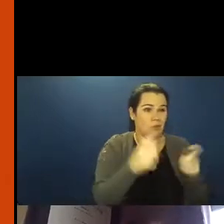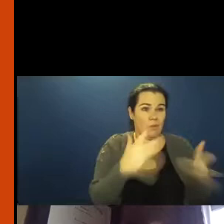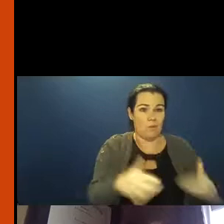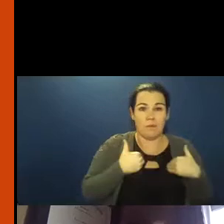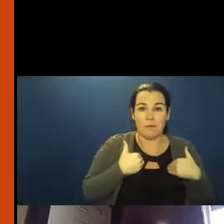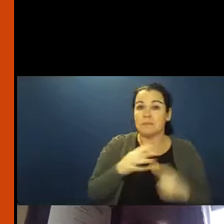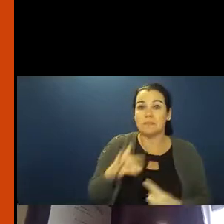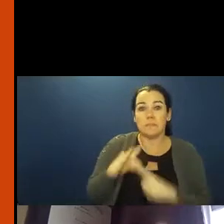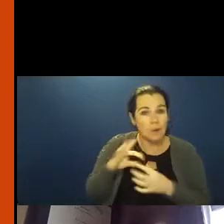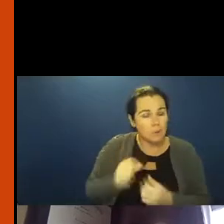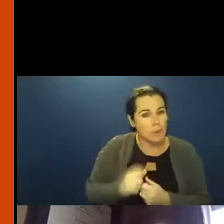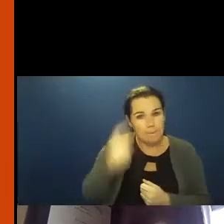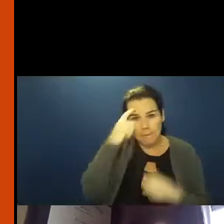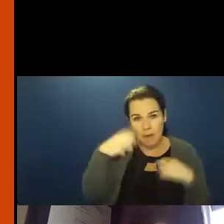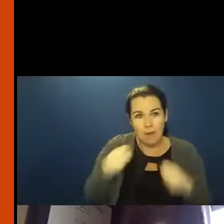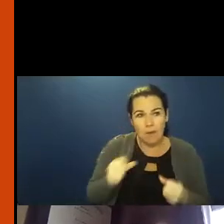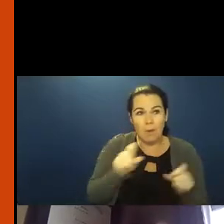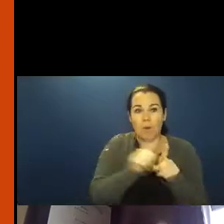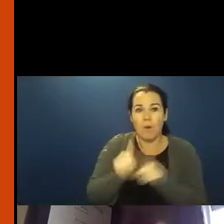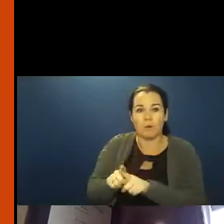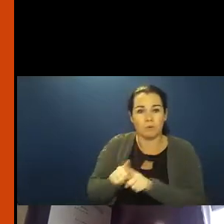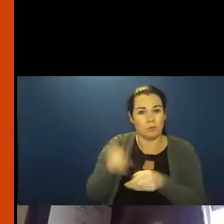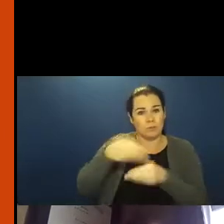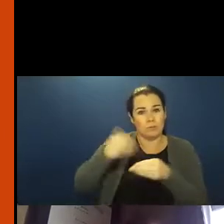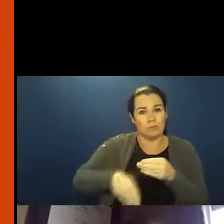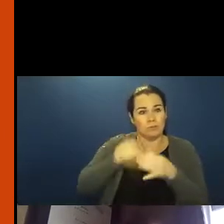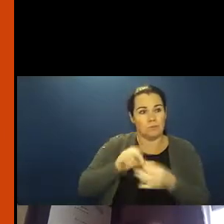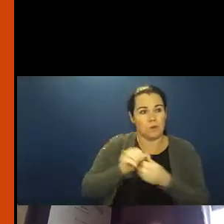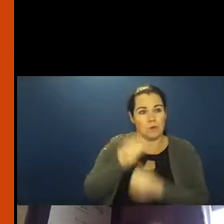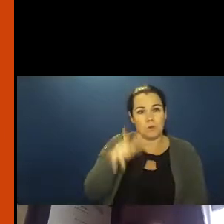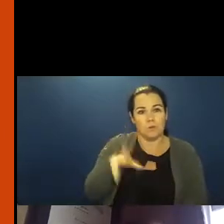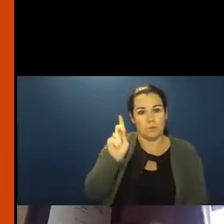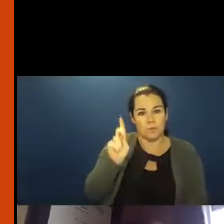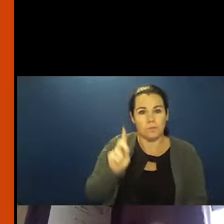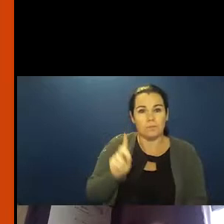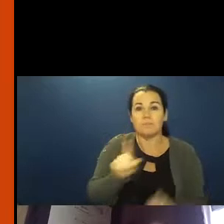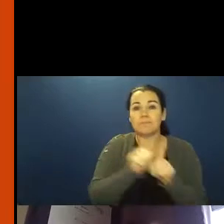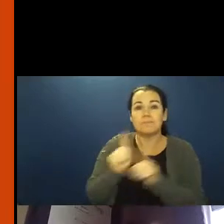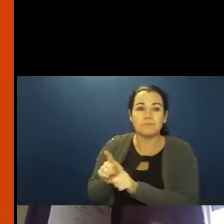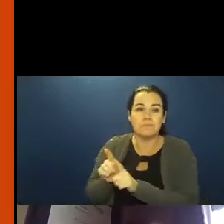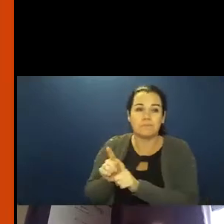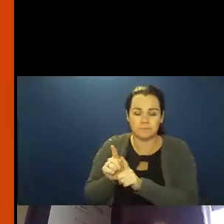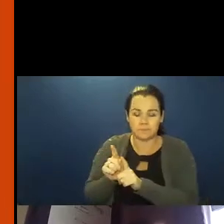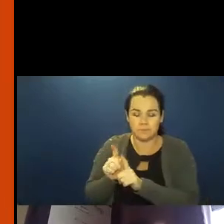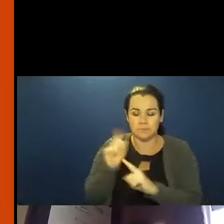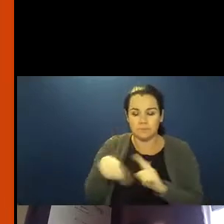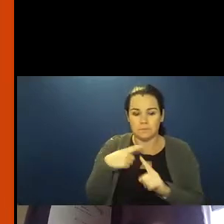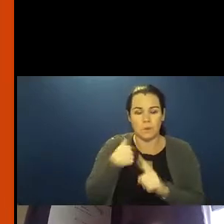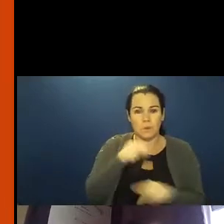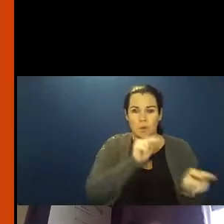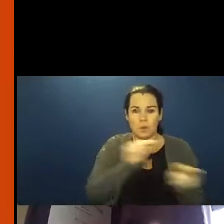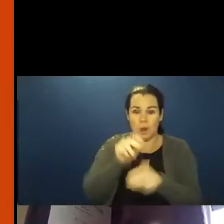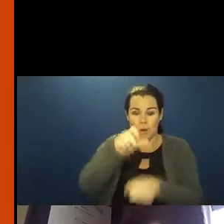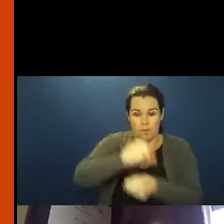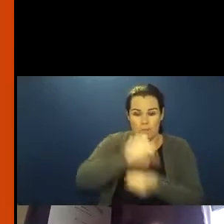health and COVID-related outcomes. There's also an increasing availability when we look at occupational factors, which